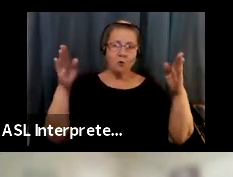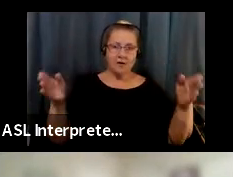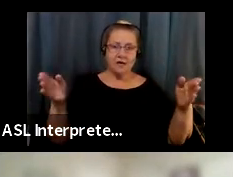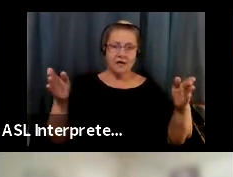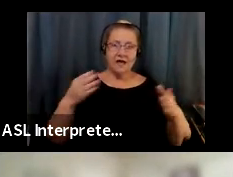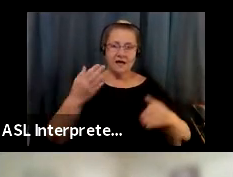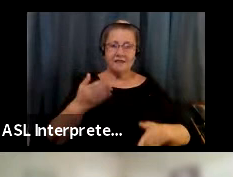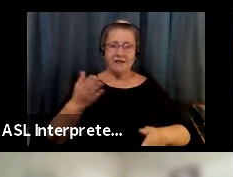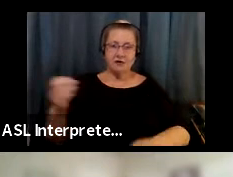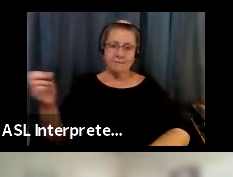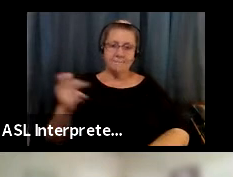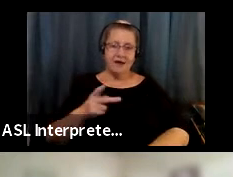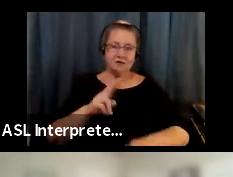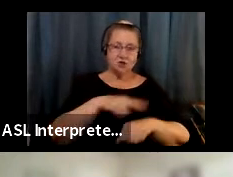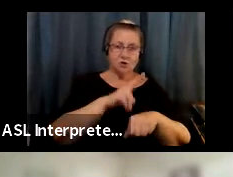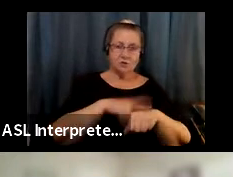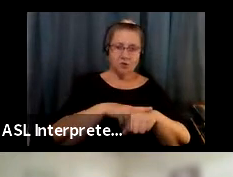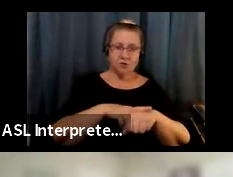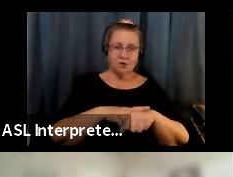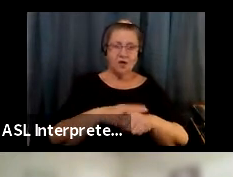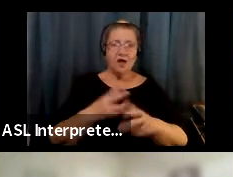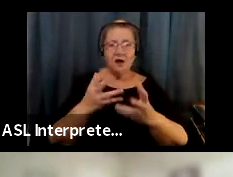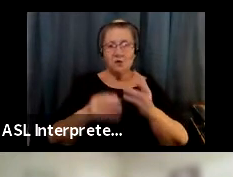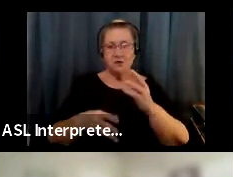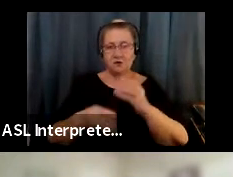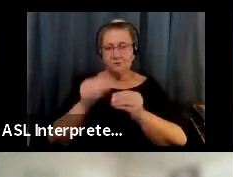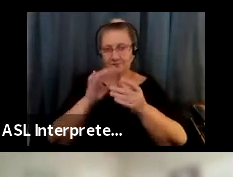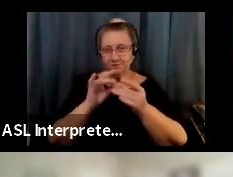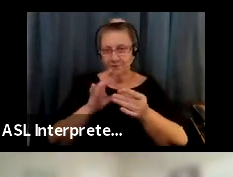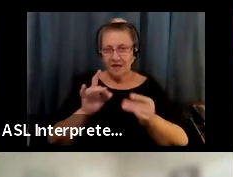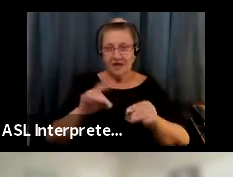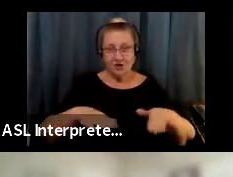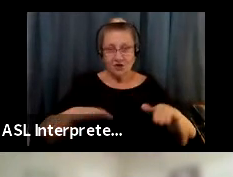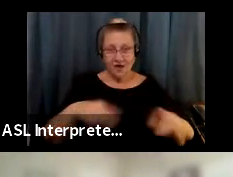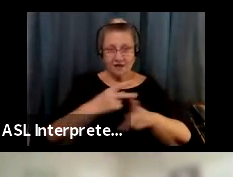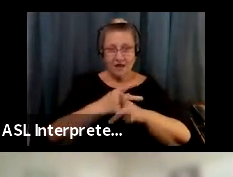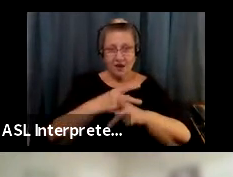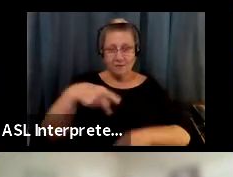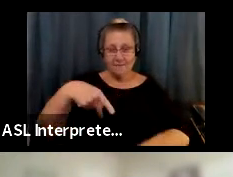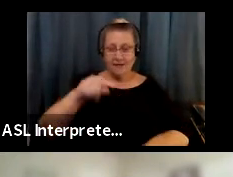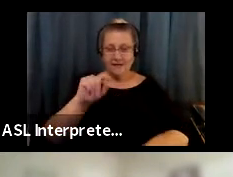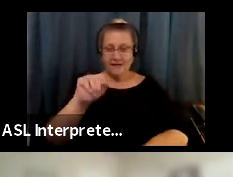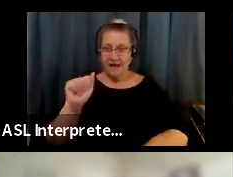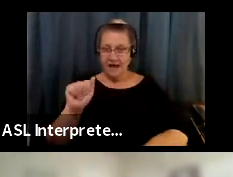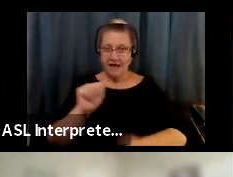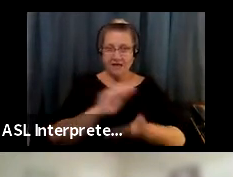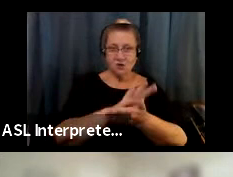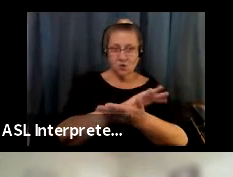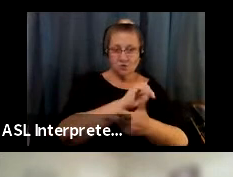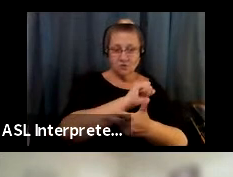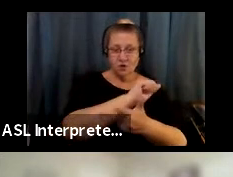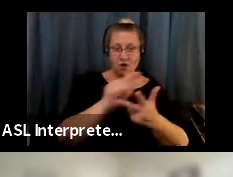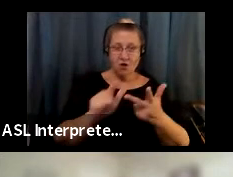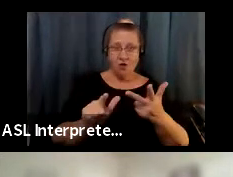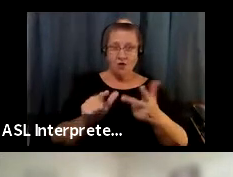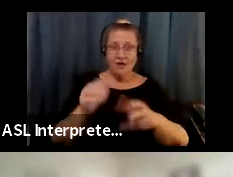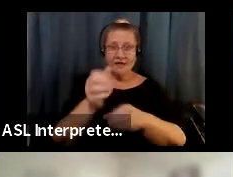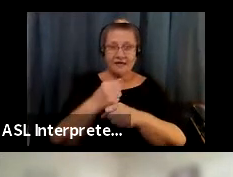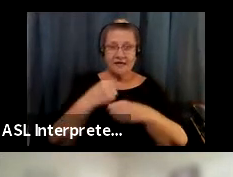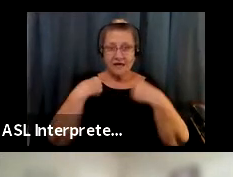are back to normal. I will say for childcare, for PTA, for schools, getting